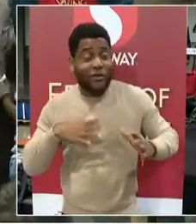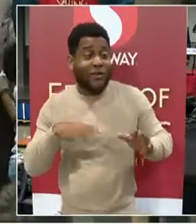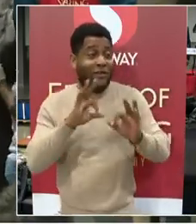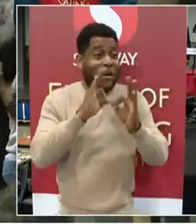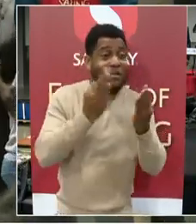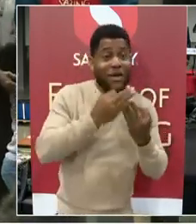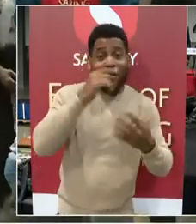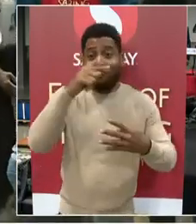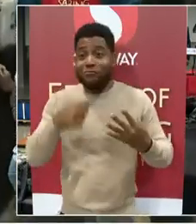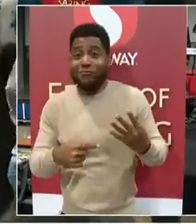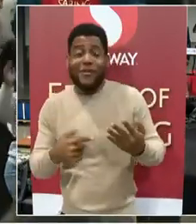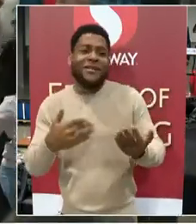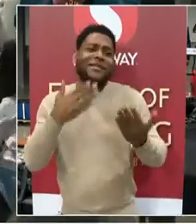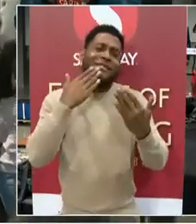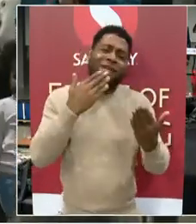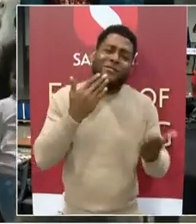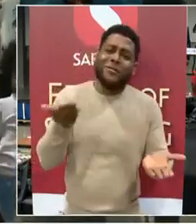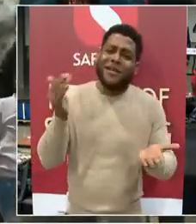being here.